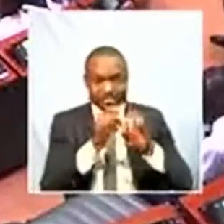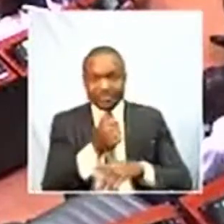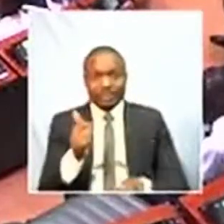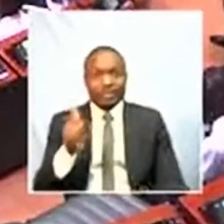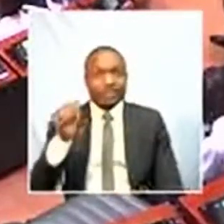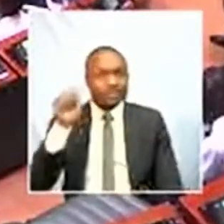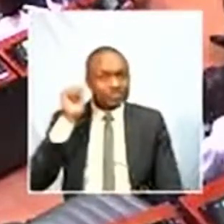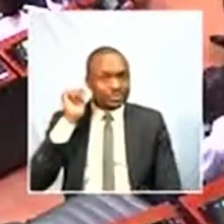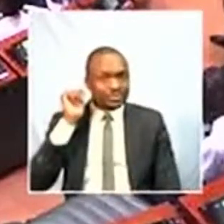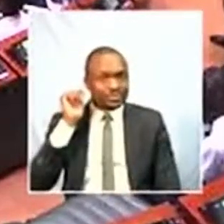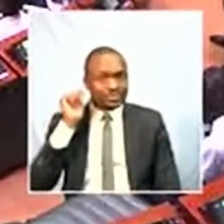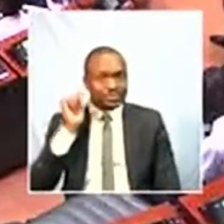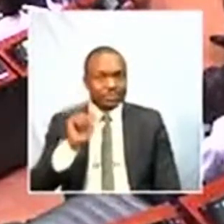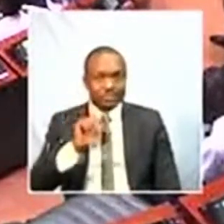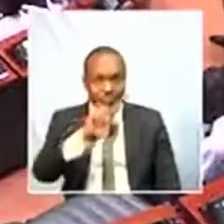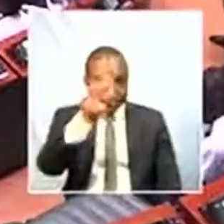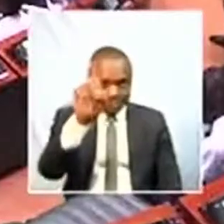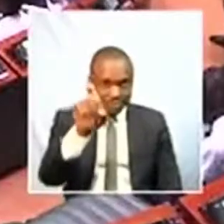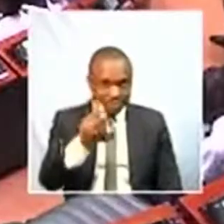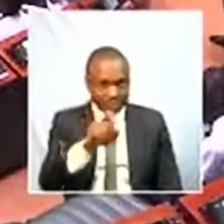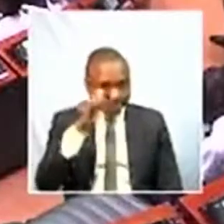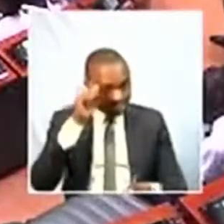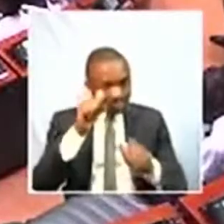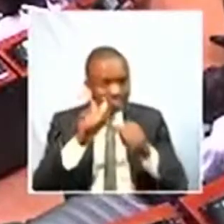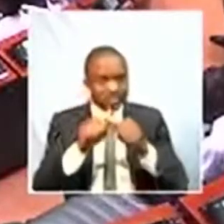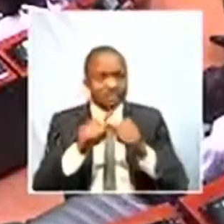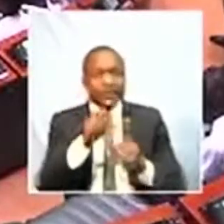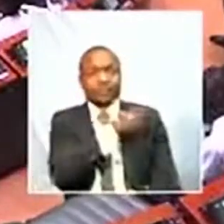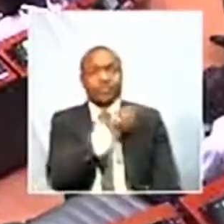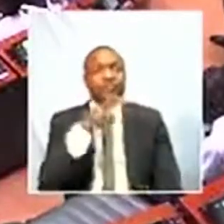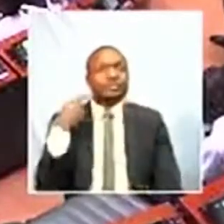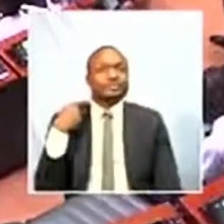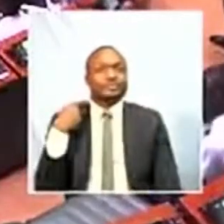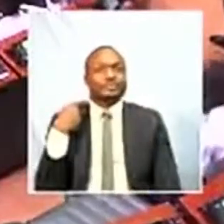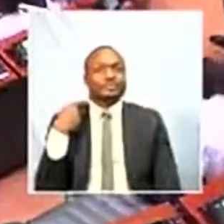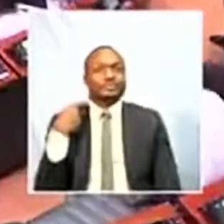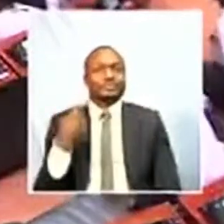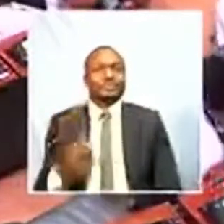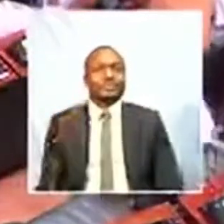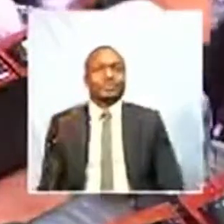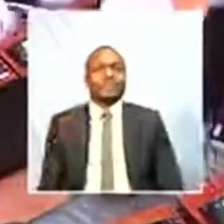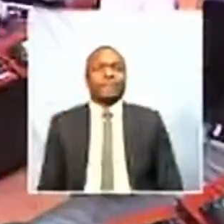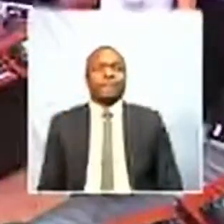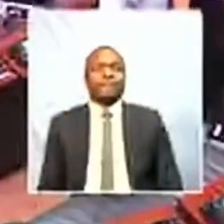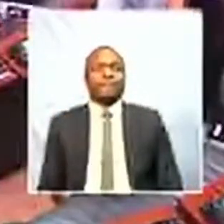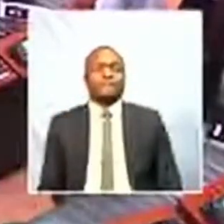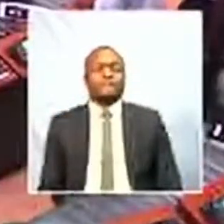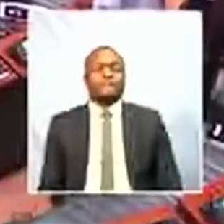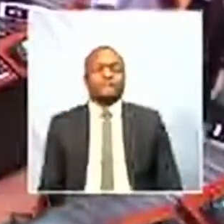objection? The question is agreed to. The House